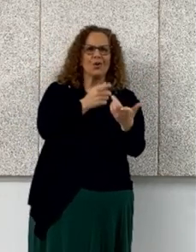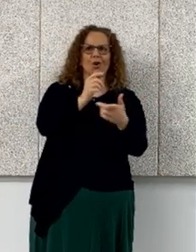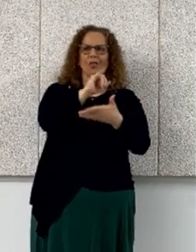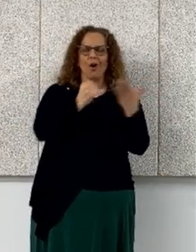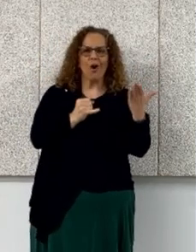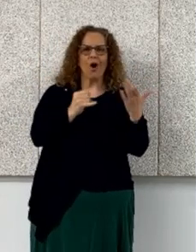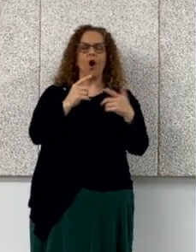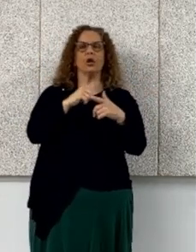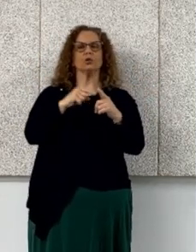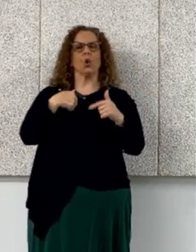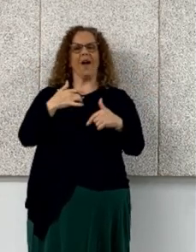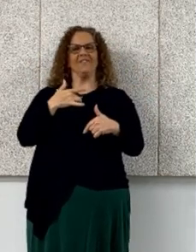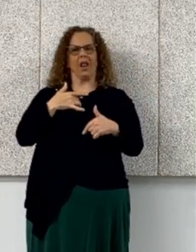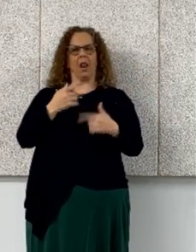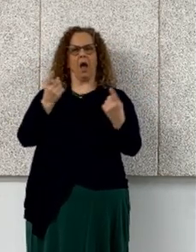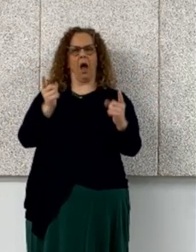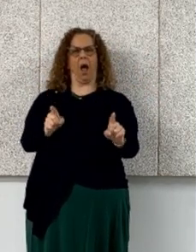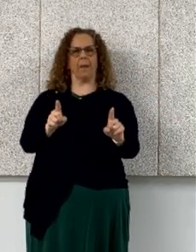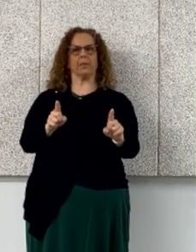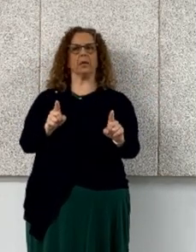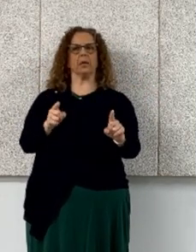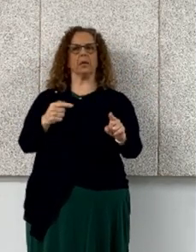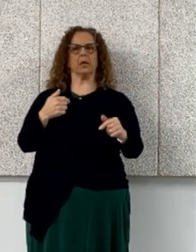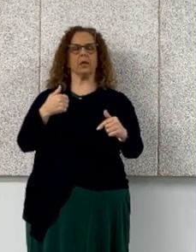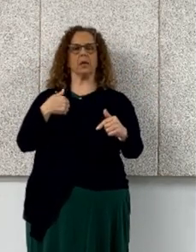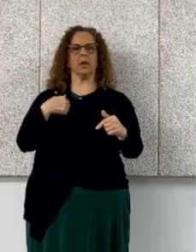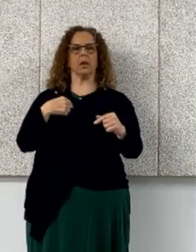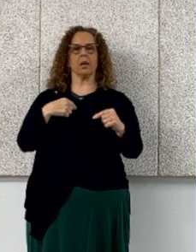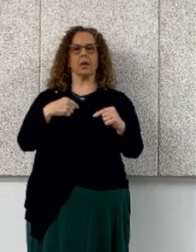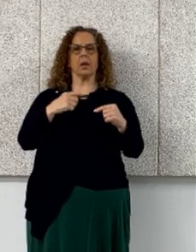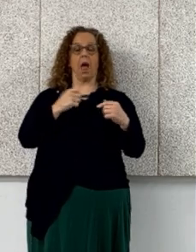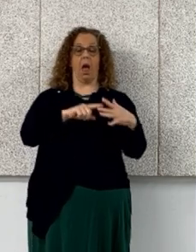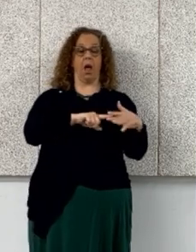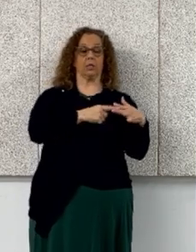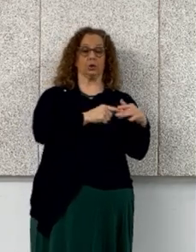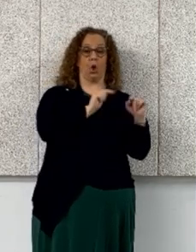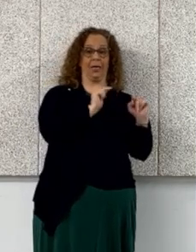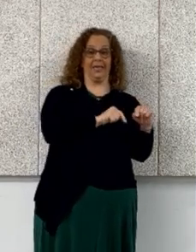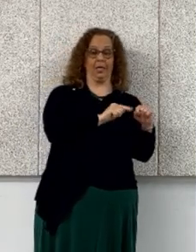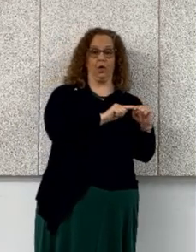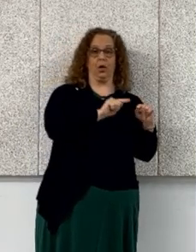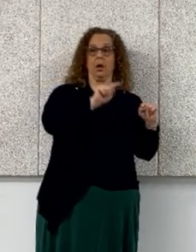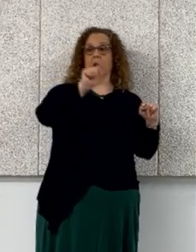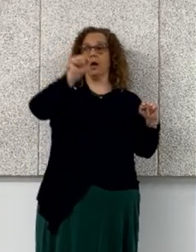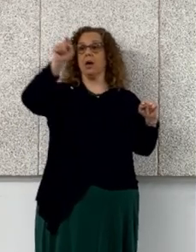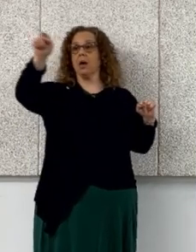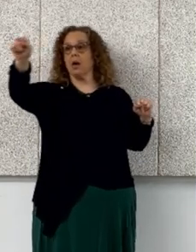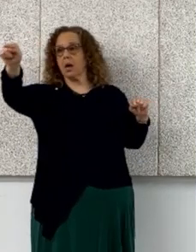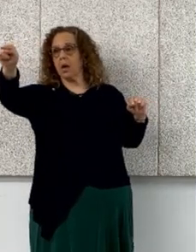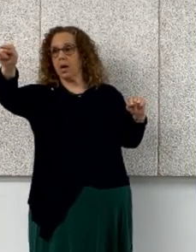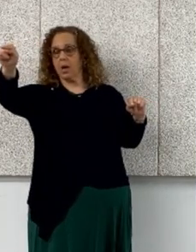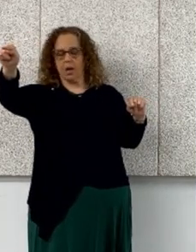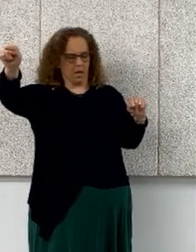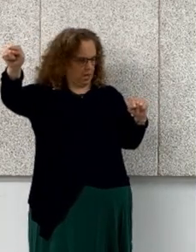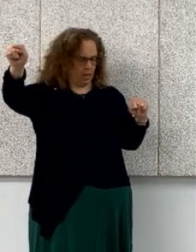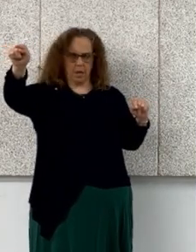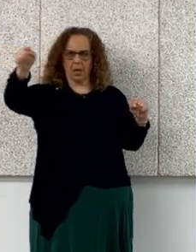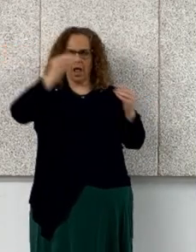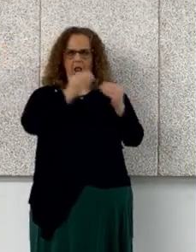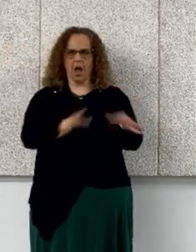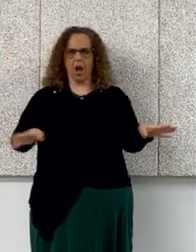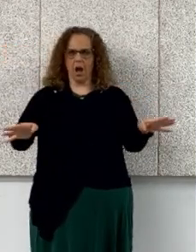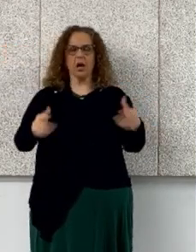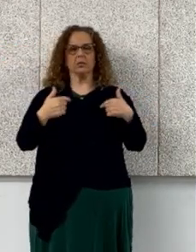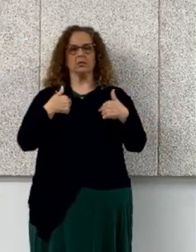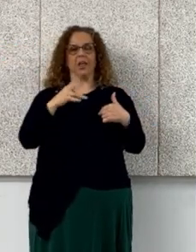from the place where I started, and I hadn't meant to, and it's been a joy. It's been, here has been the center of my life